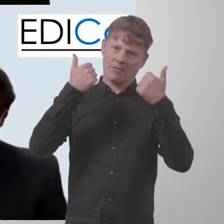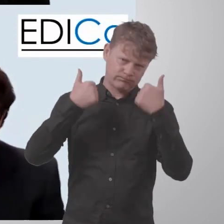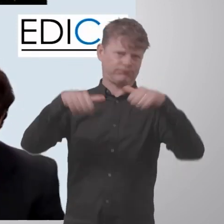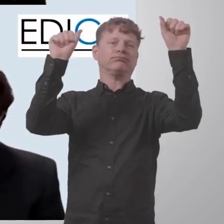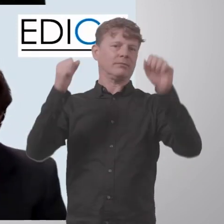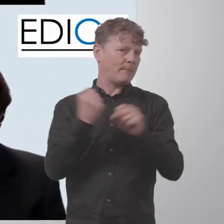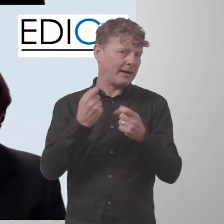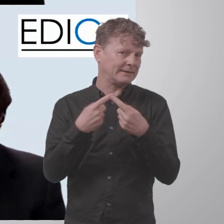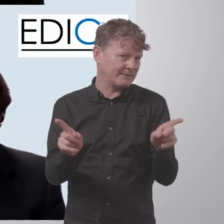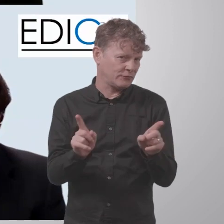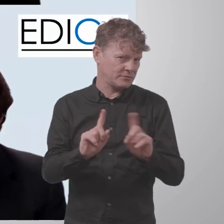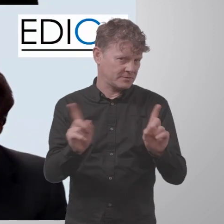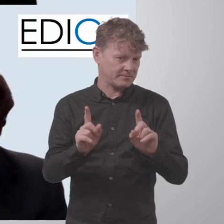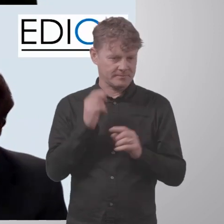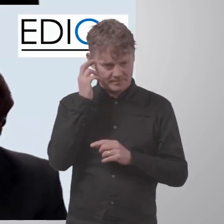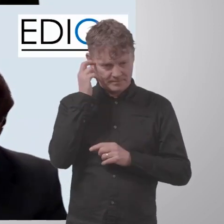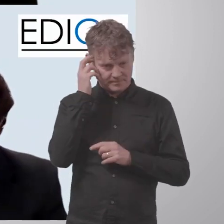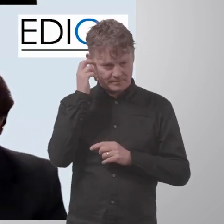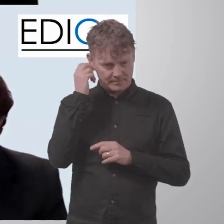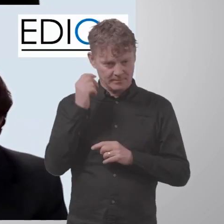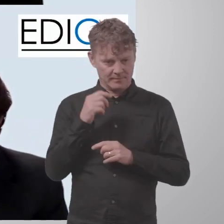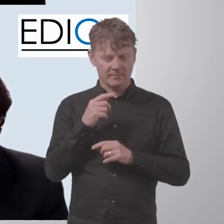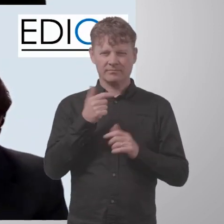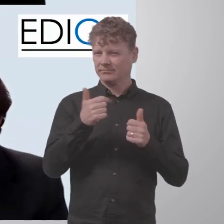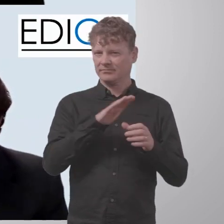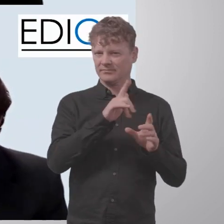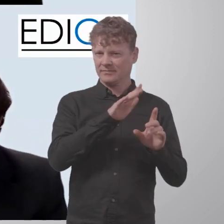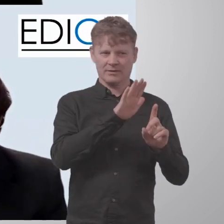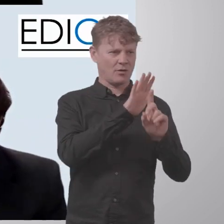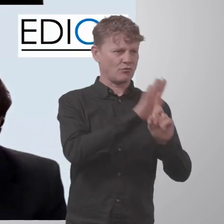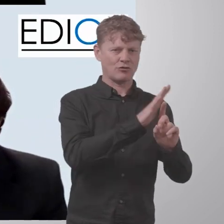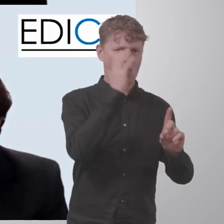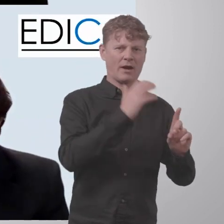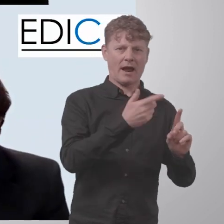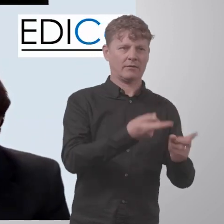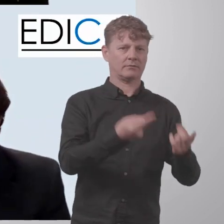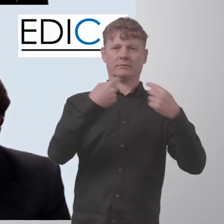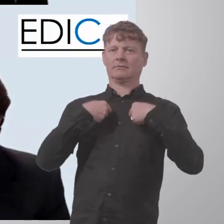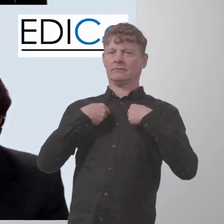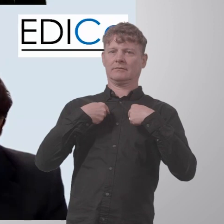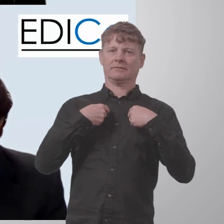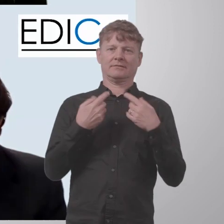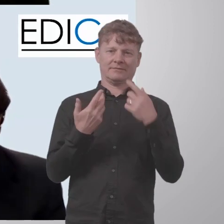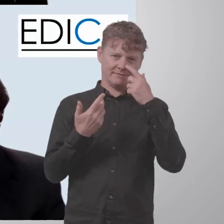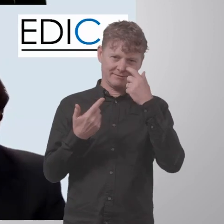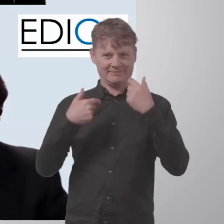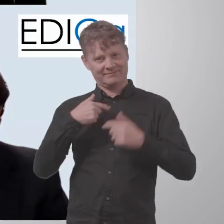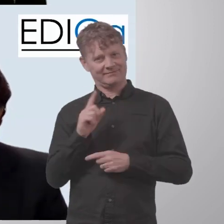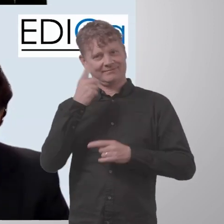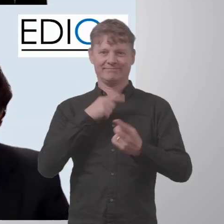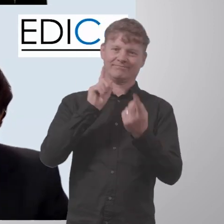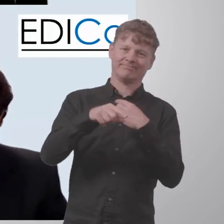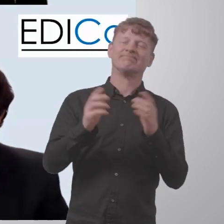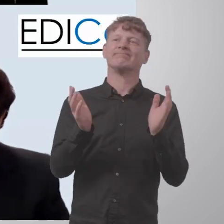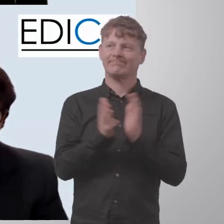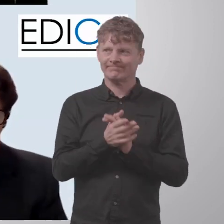Get the pressure off Kate for once, but obviously apply the pressure in a slightly different way. I